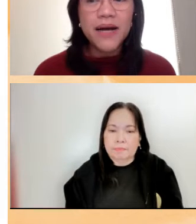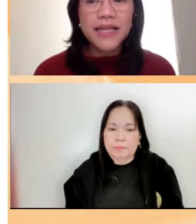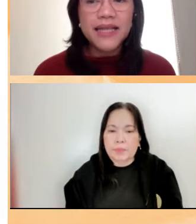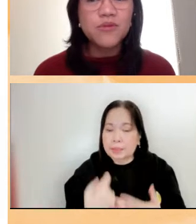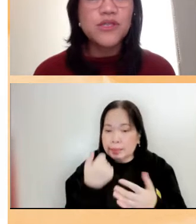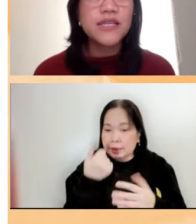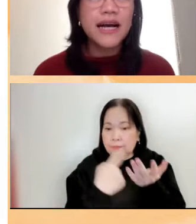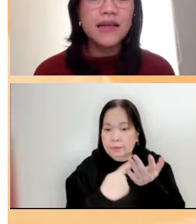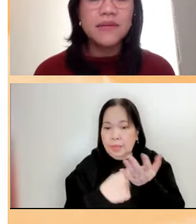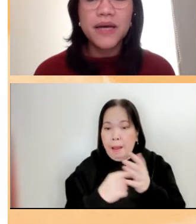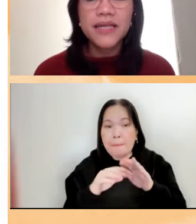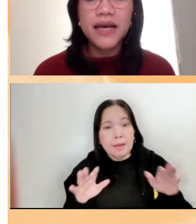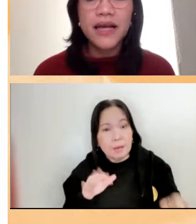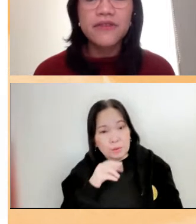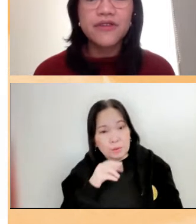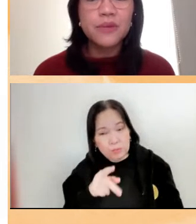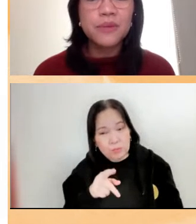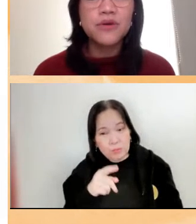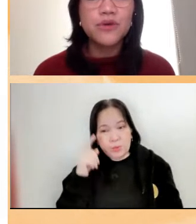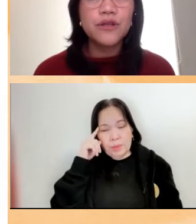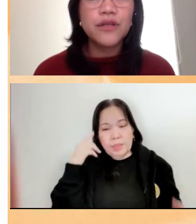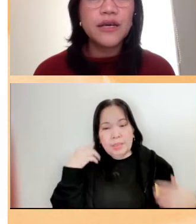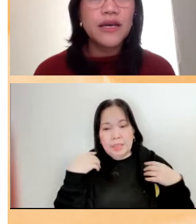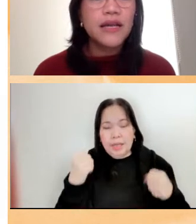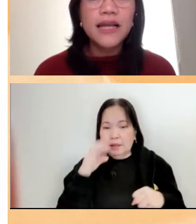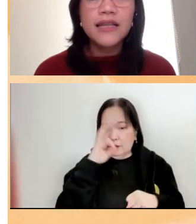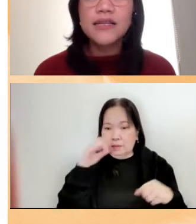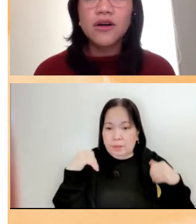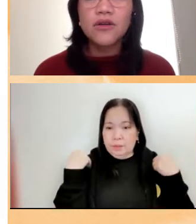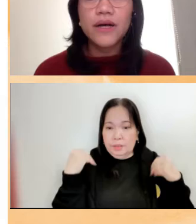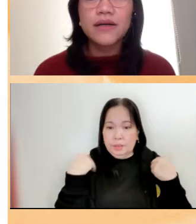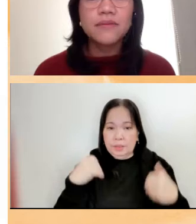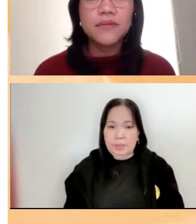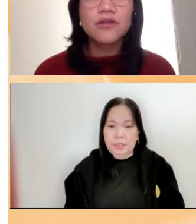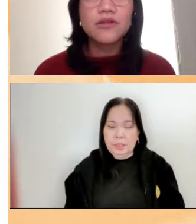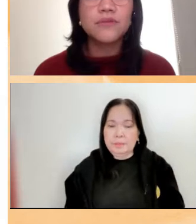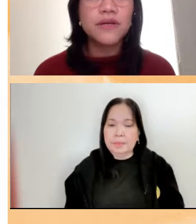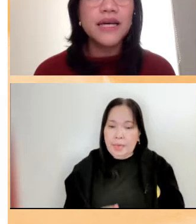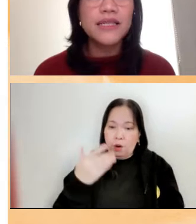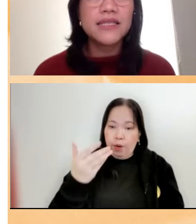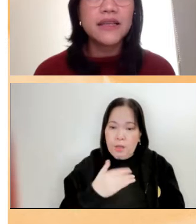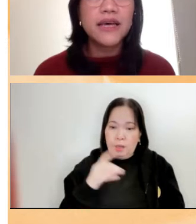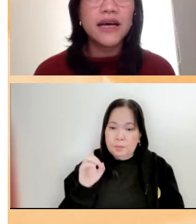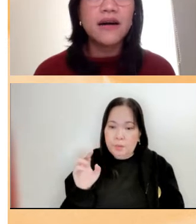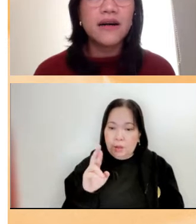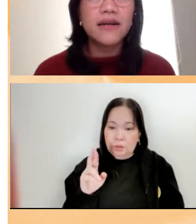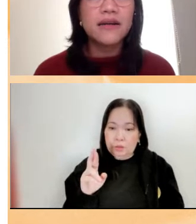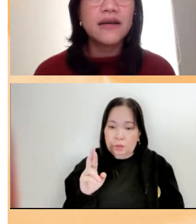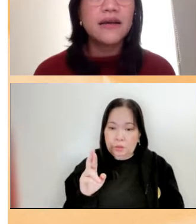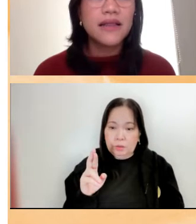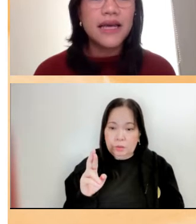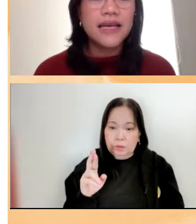Bata Bata, Kamusta Ka? Mental health of the Filipino youth, let us all welcome Dr. Maria Cynthia